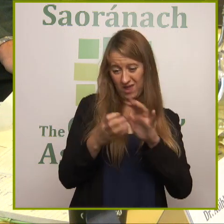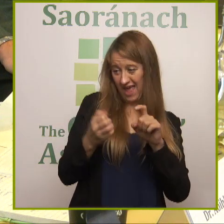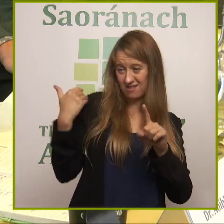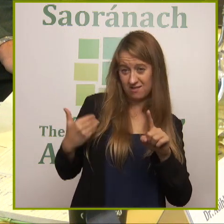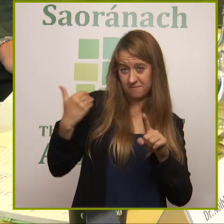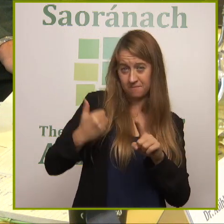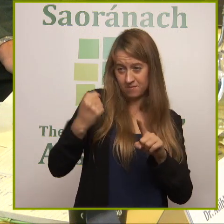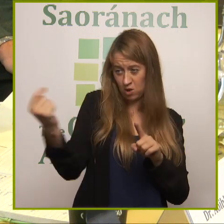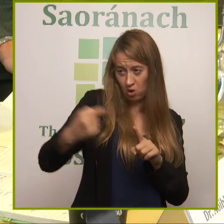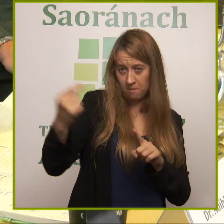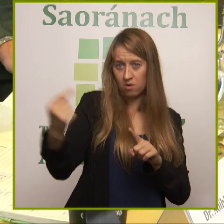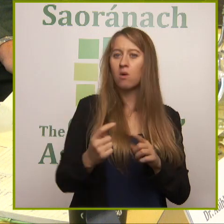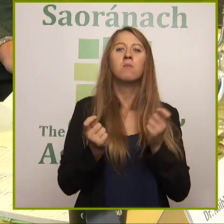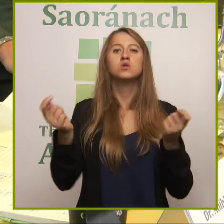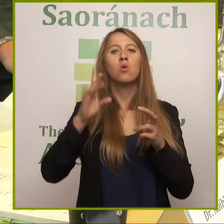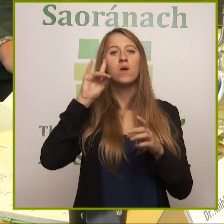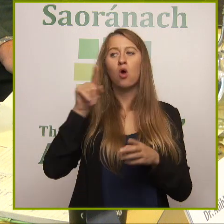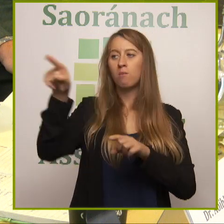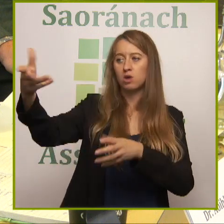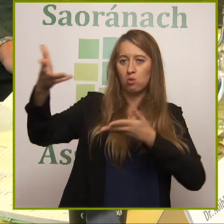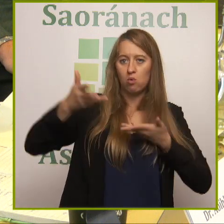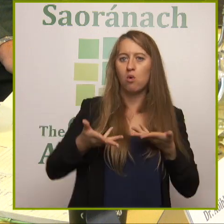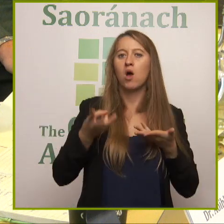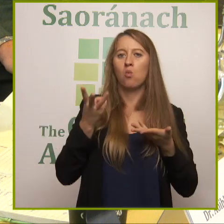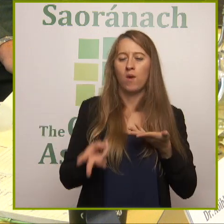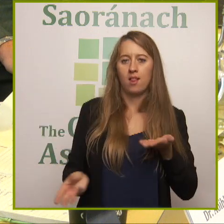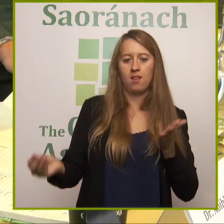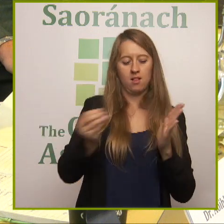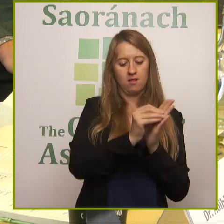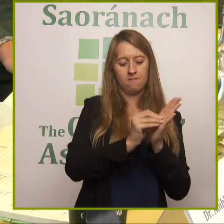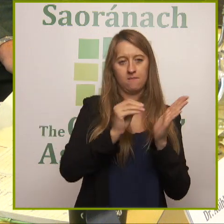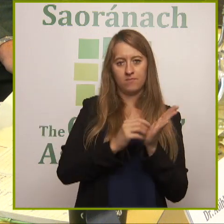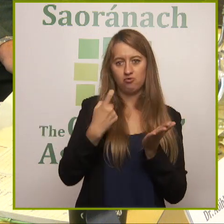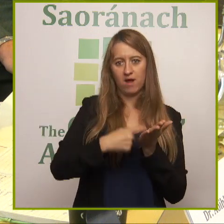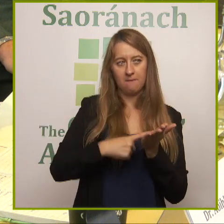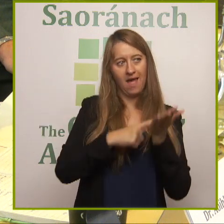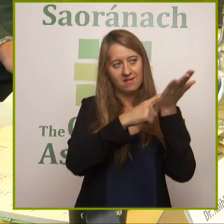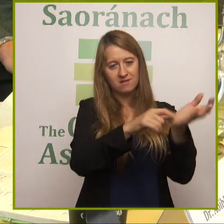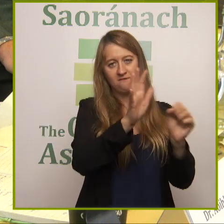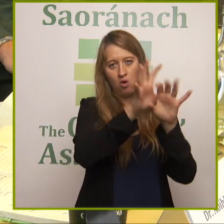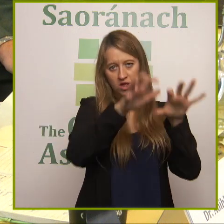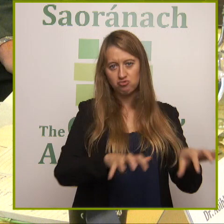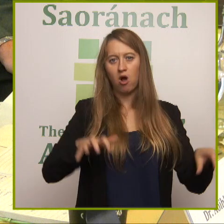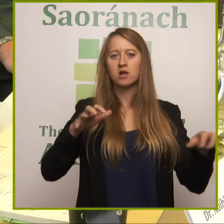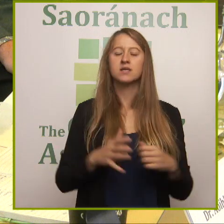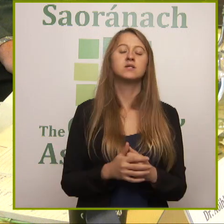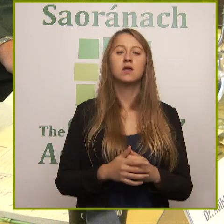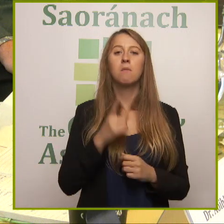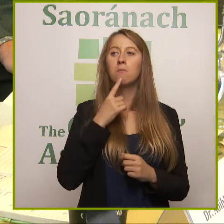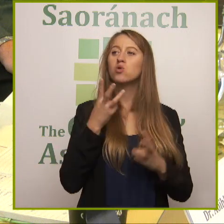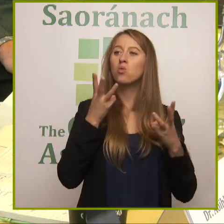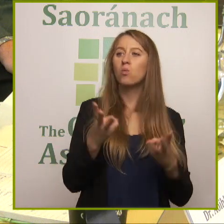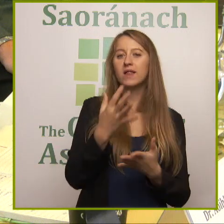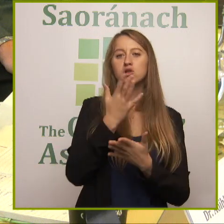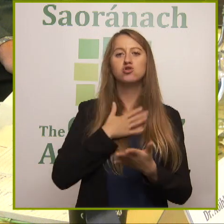what we'll hopefully be sending as recommendations to the Oireachtas as well. We're going to take a few minutes now. If you'd like to send a message back to the